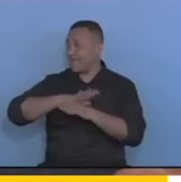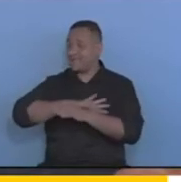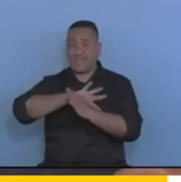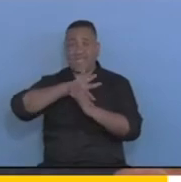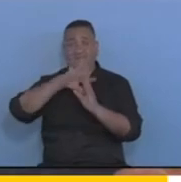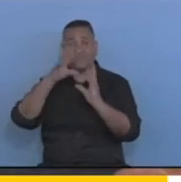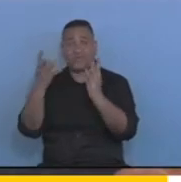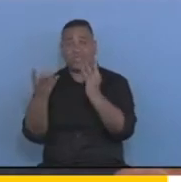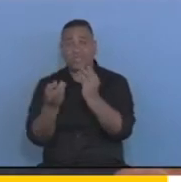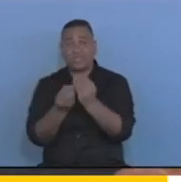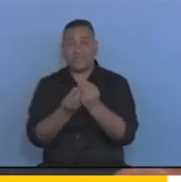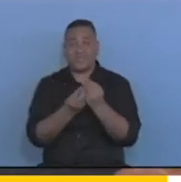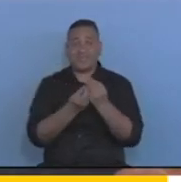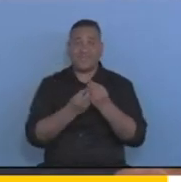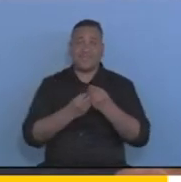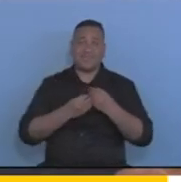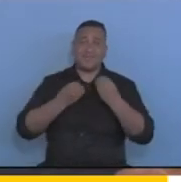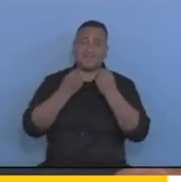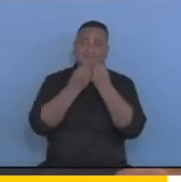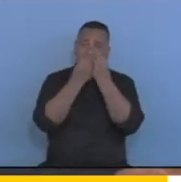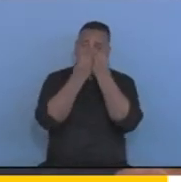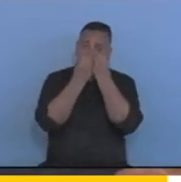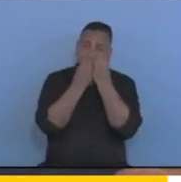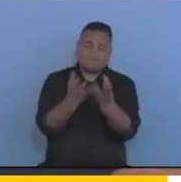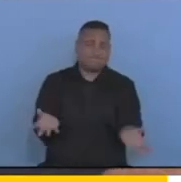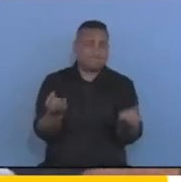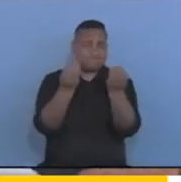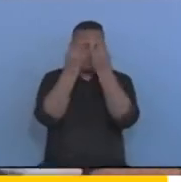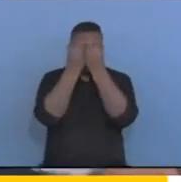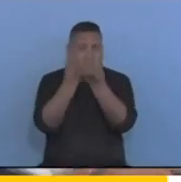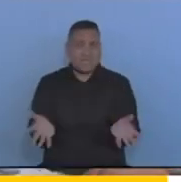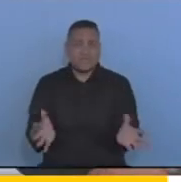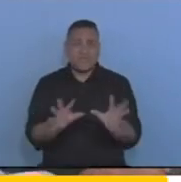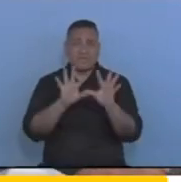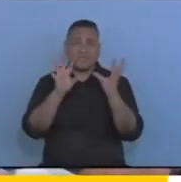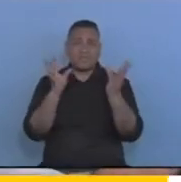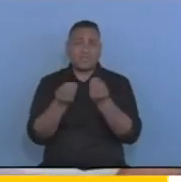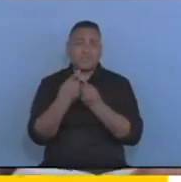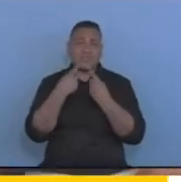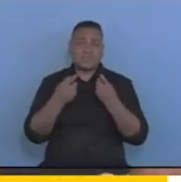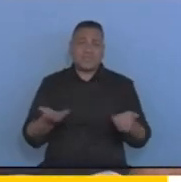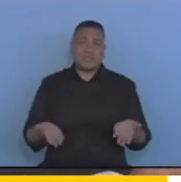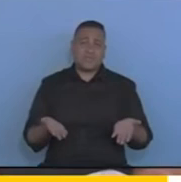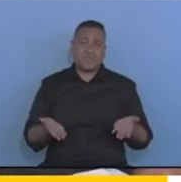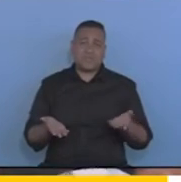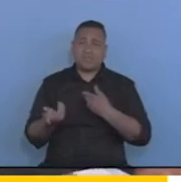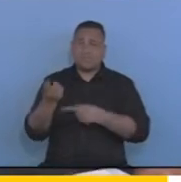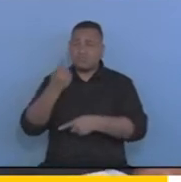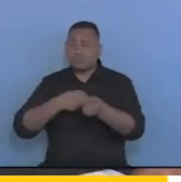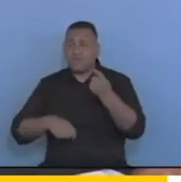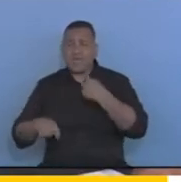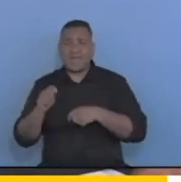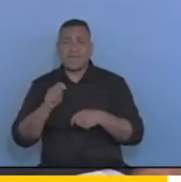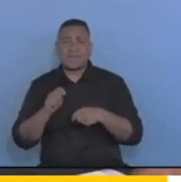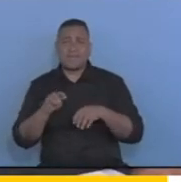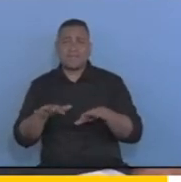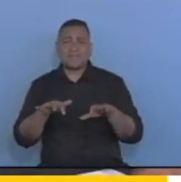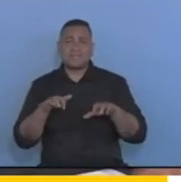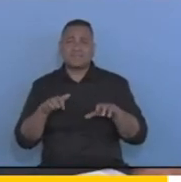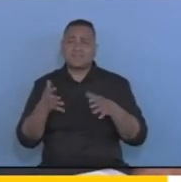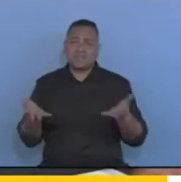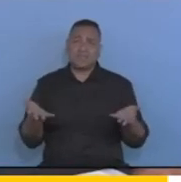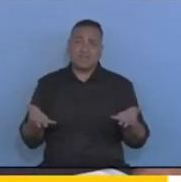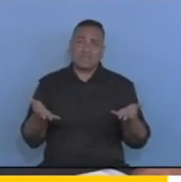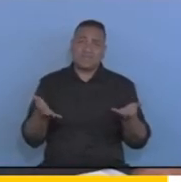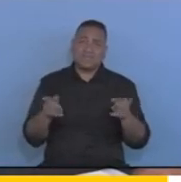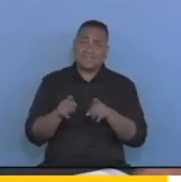that was quite a bit of information. But you know what, it just all comes down to the fact that, you know what, this trade is basically needed out there. It is something that,